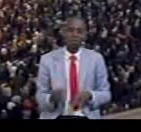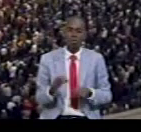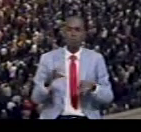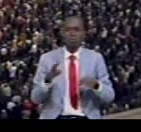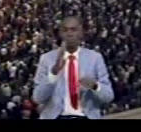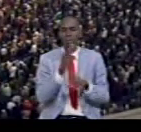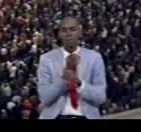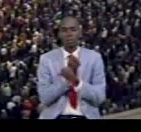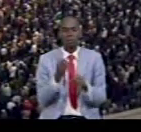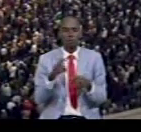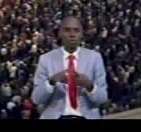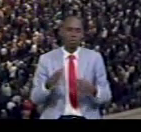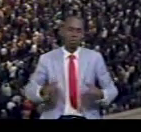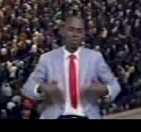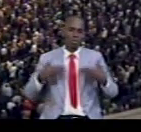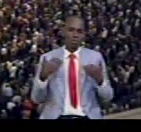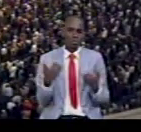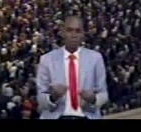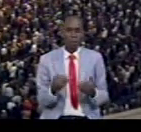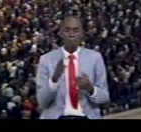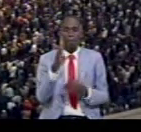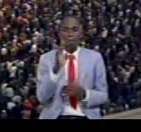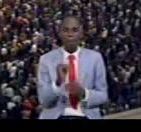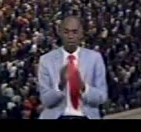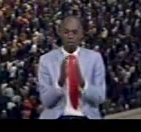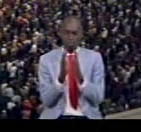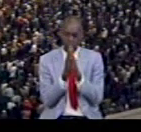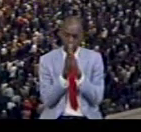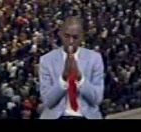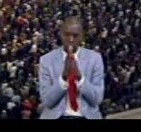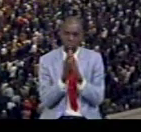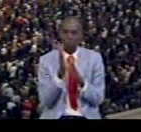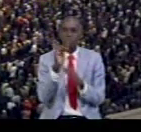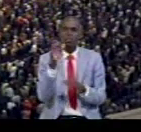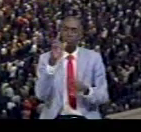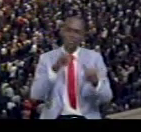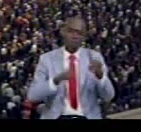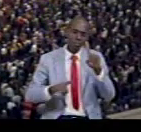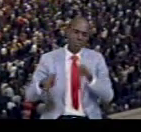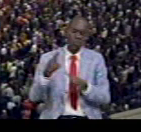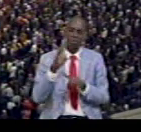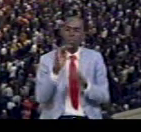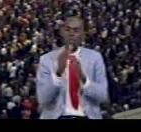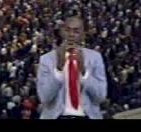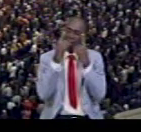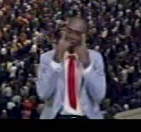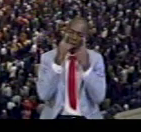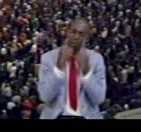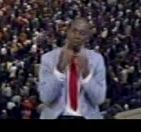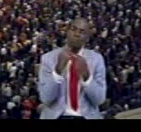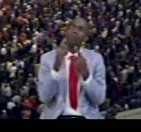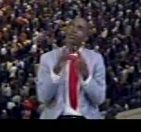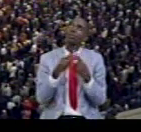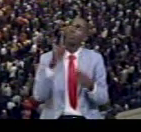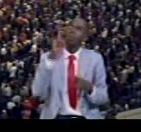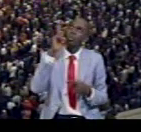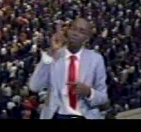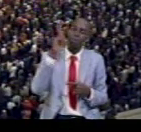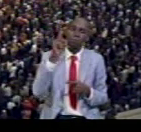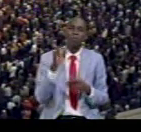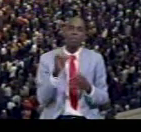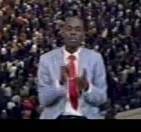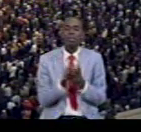through seeking the face of God. It is through calling on him. It is through crying unto him that you are going to transfer all